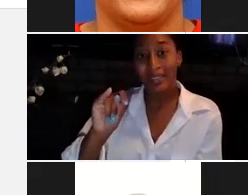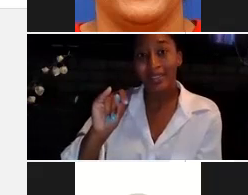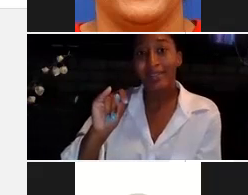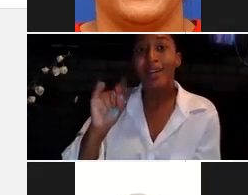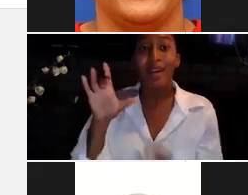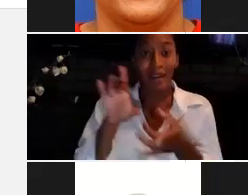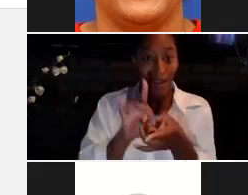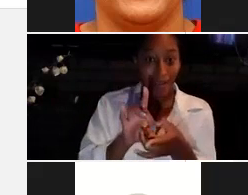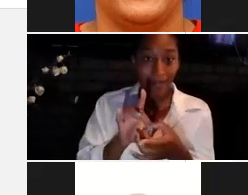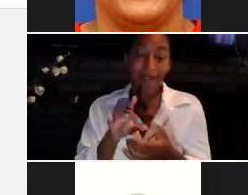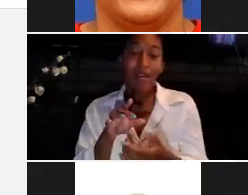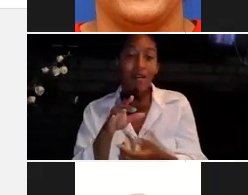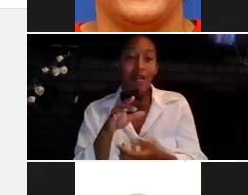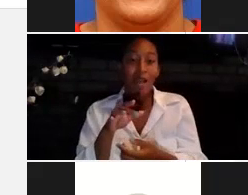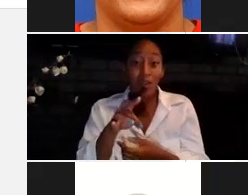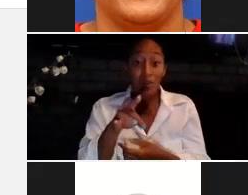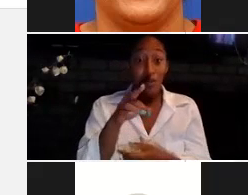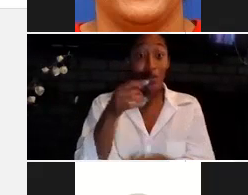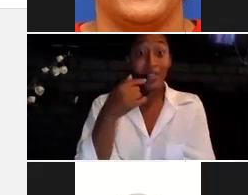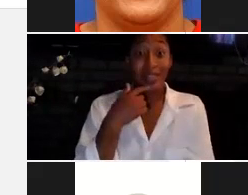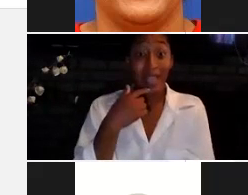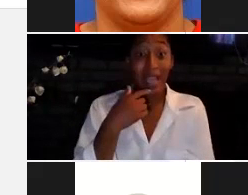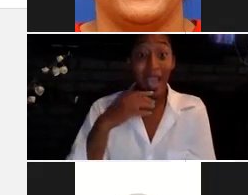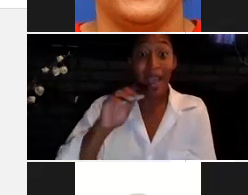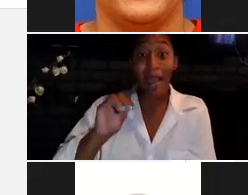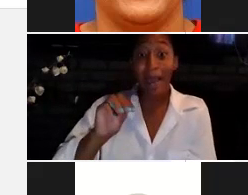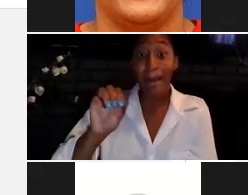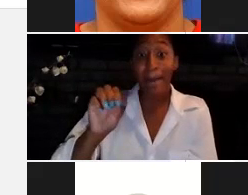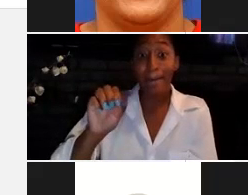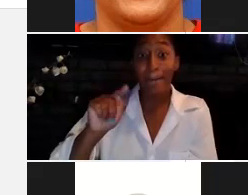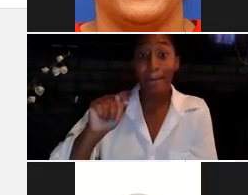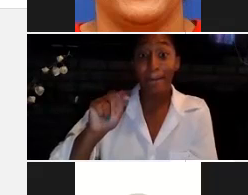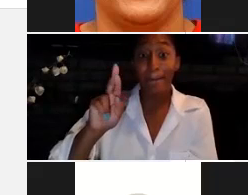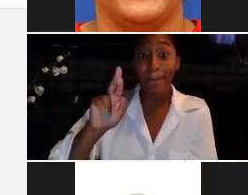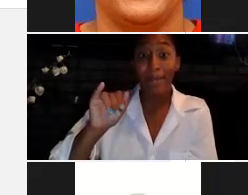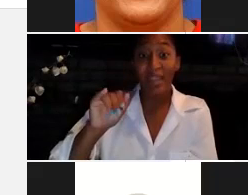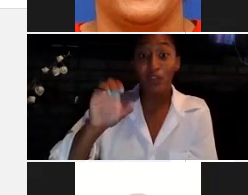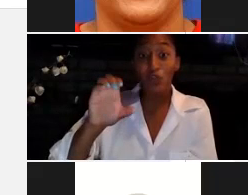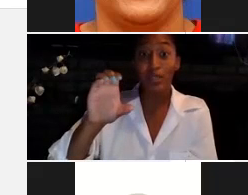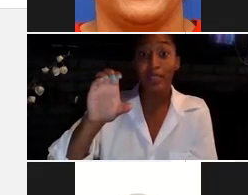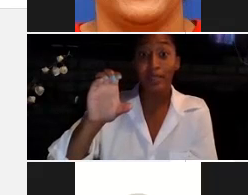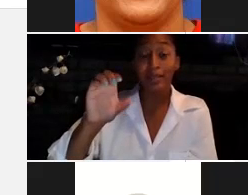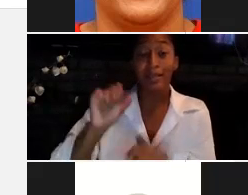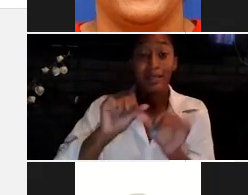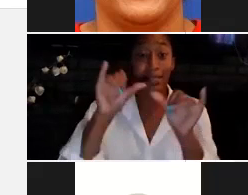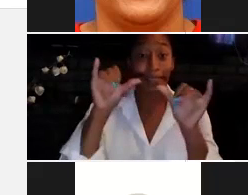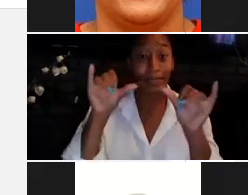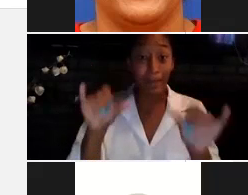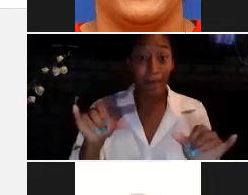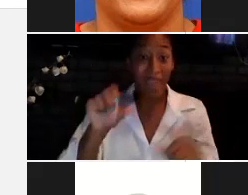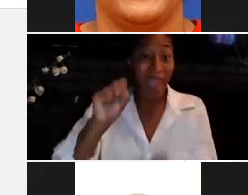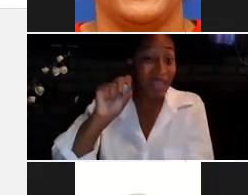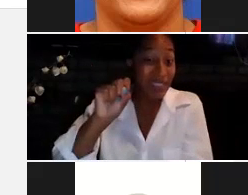metric system, we focus on our SI base units, right? Our base properties. And so the SI unit for